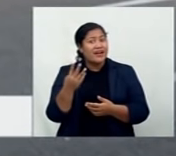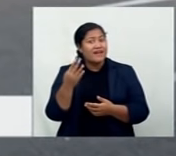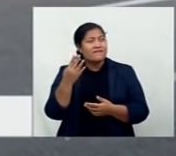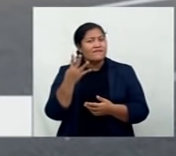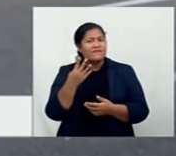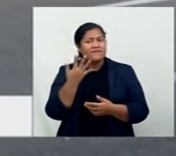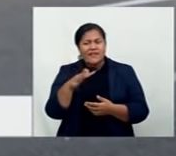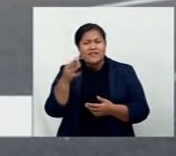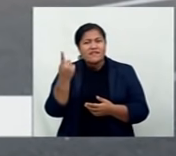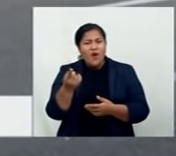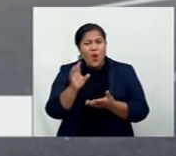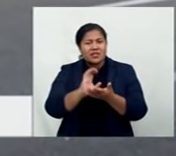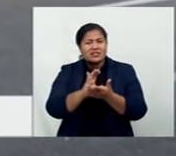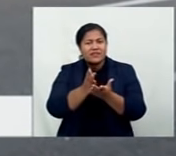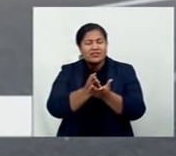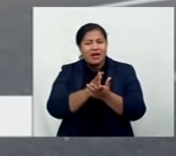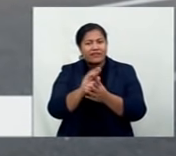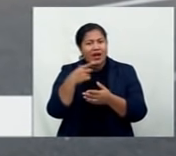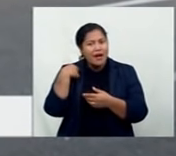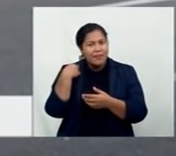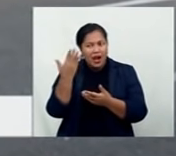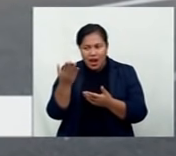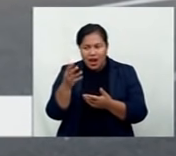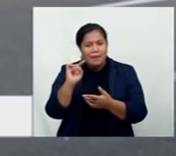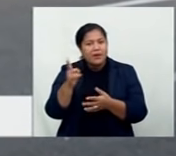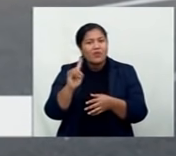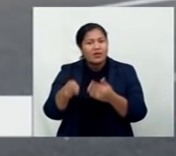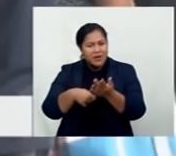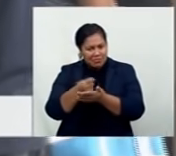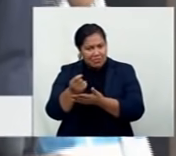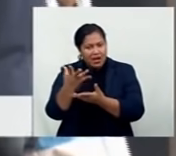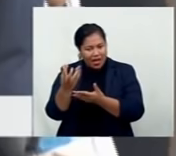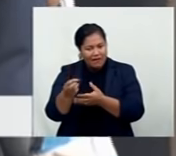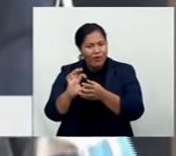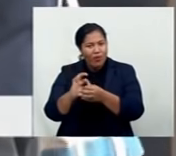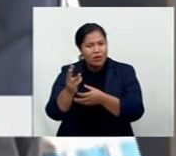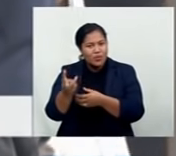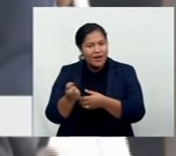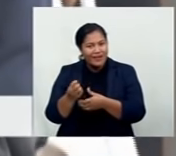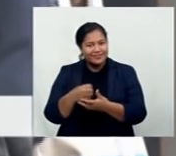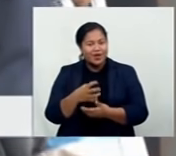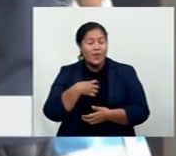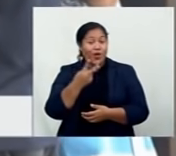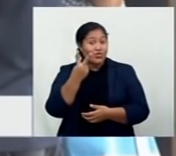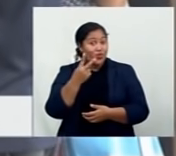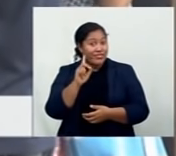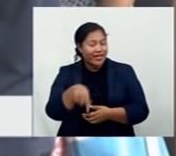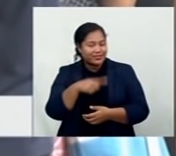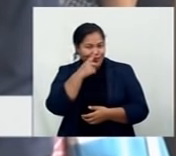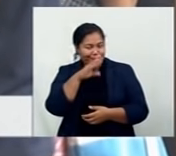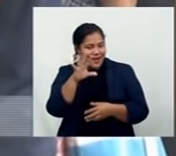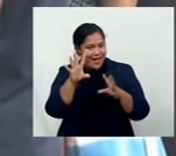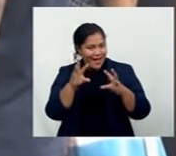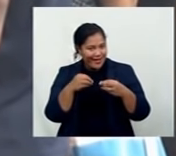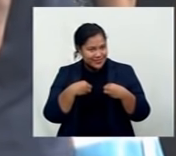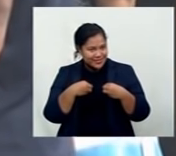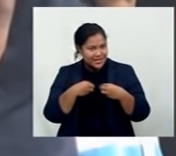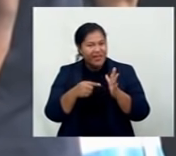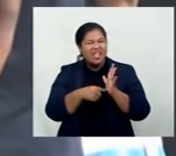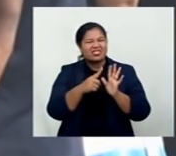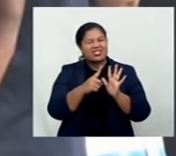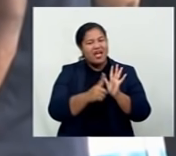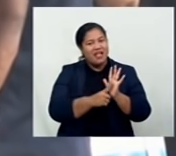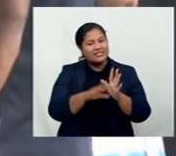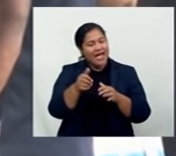applied, even though they're being paid wages and salaries. More than 2,000 of those who applied were receiving TELS allowance,